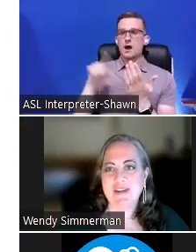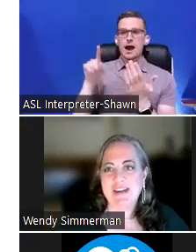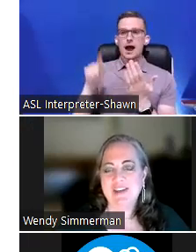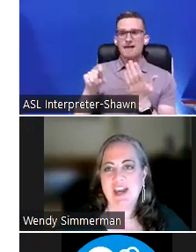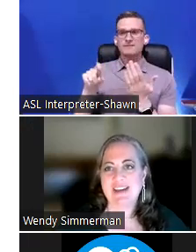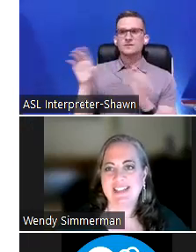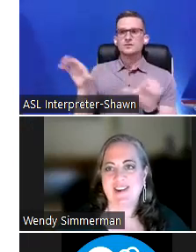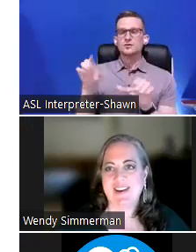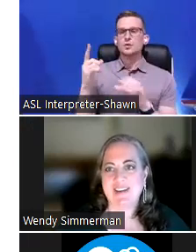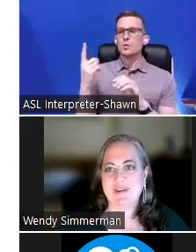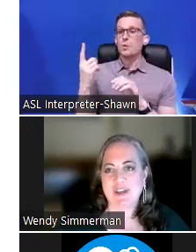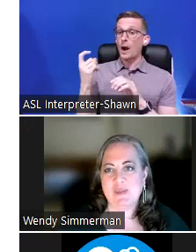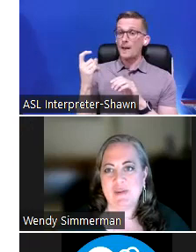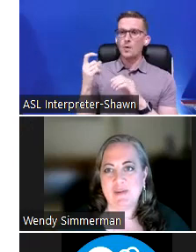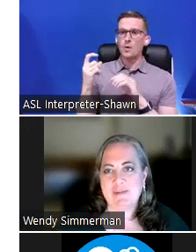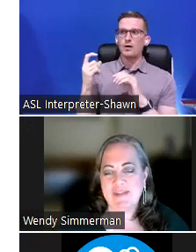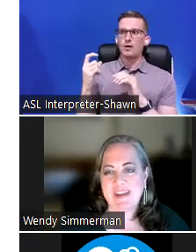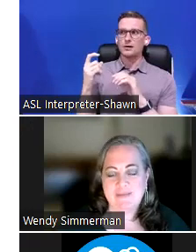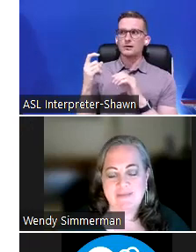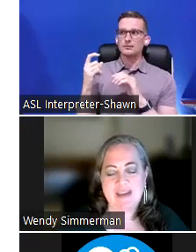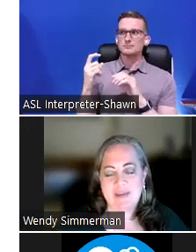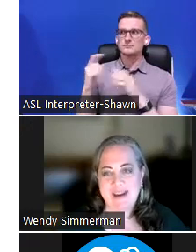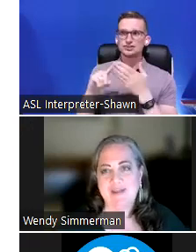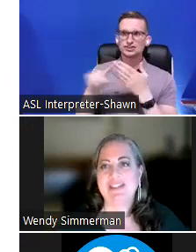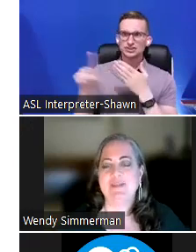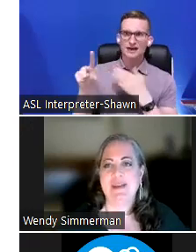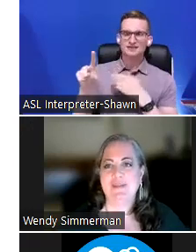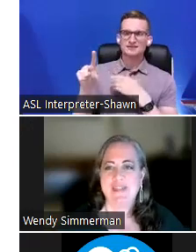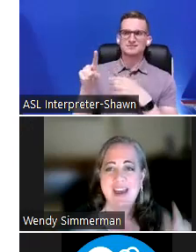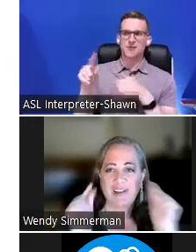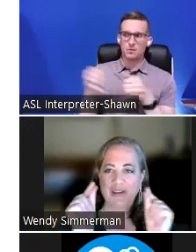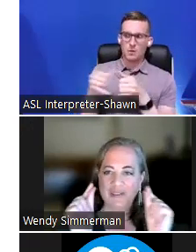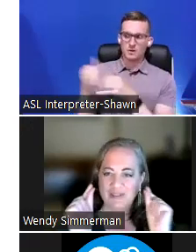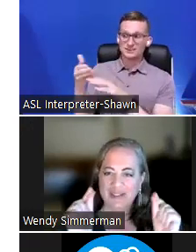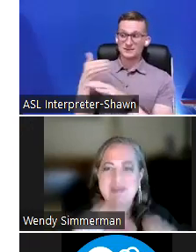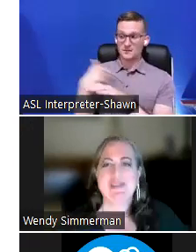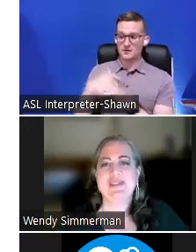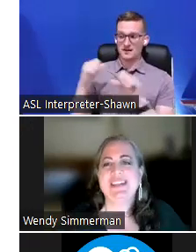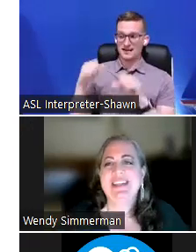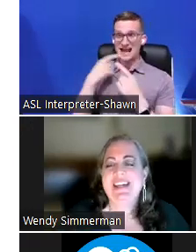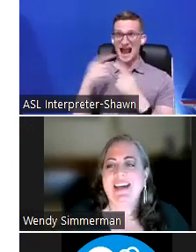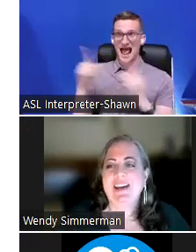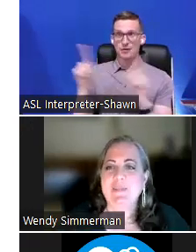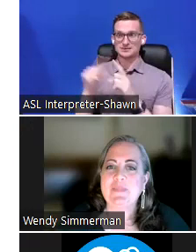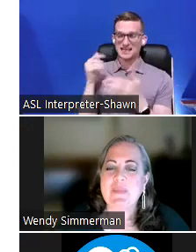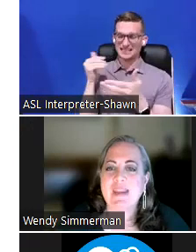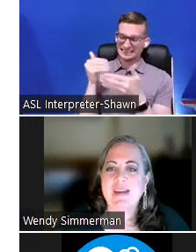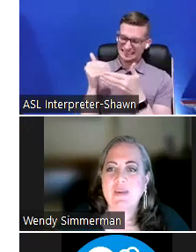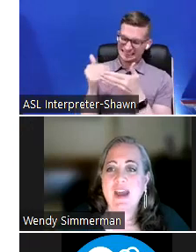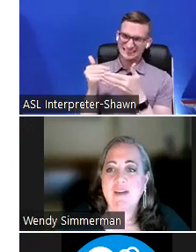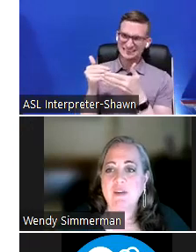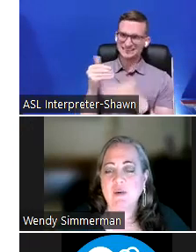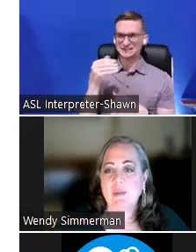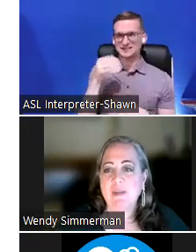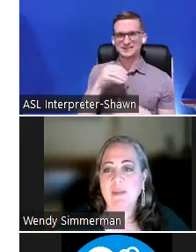of checks on the awards before they can be announced, but we're that close. We're so close. We